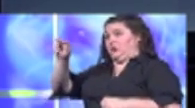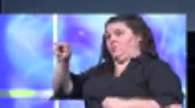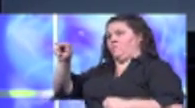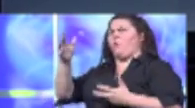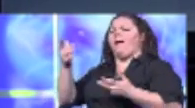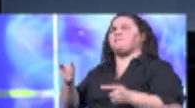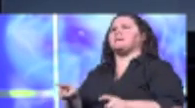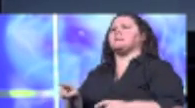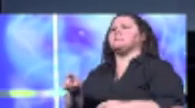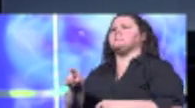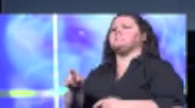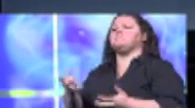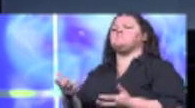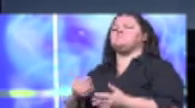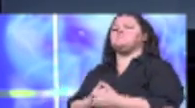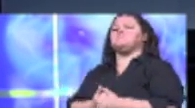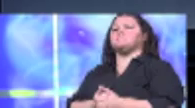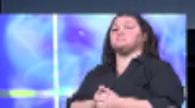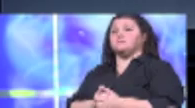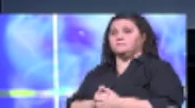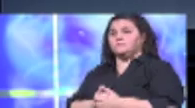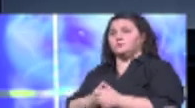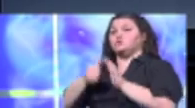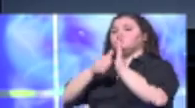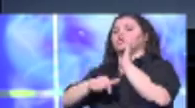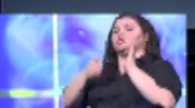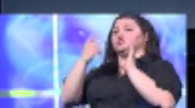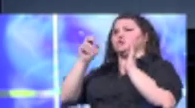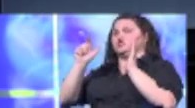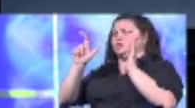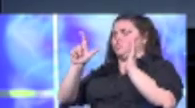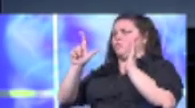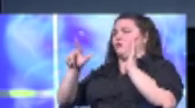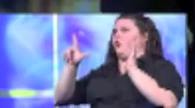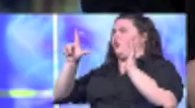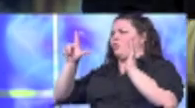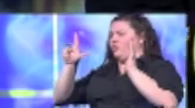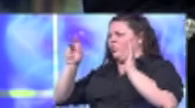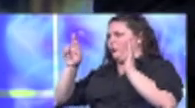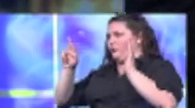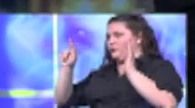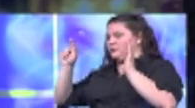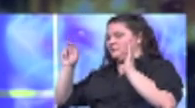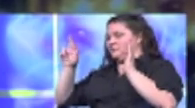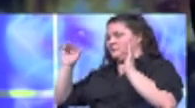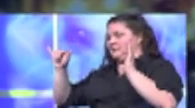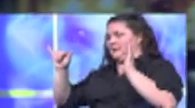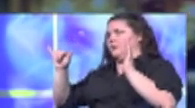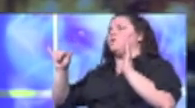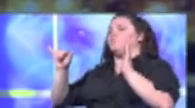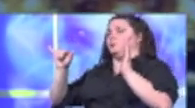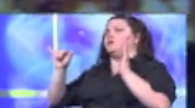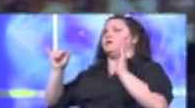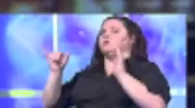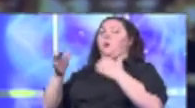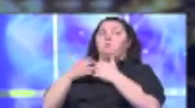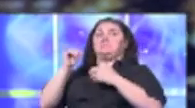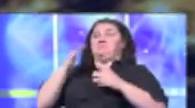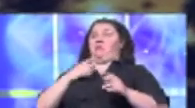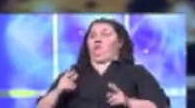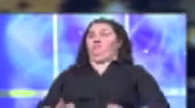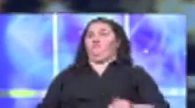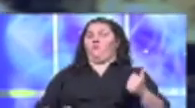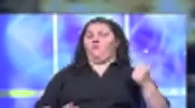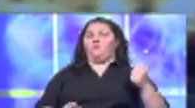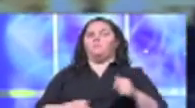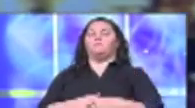what happened? Surgeon General Luther Terry, again, a person who wore a similar uniform,